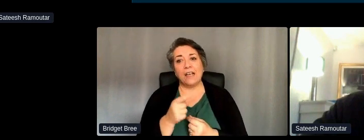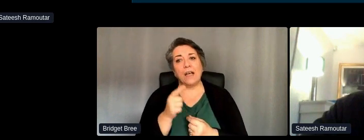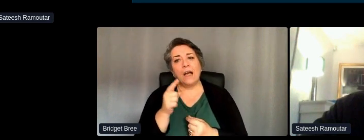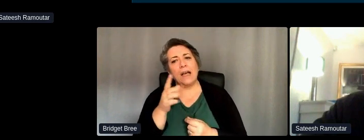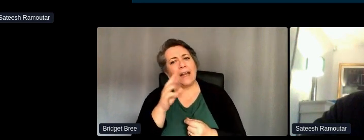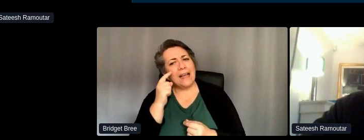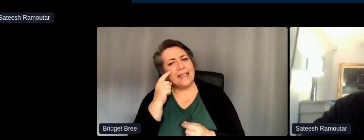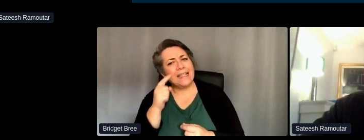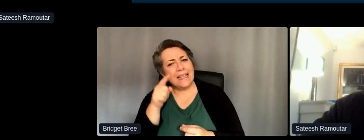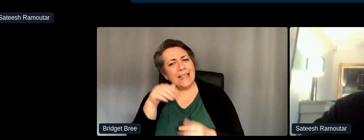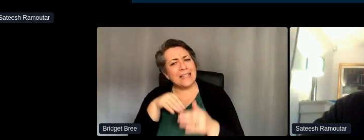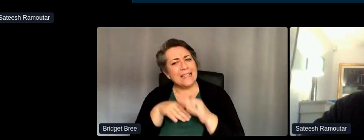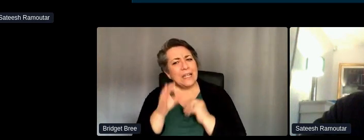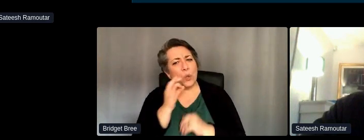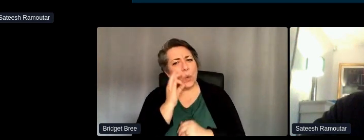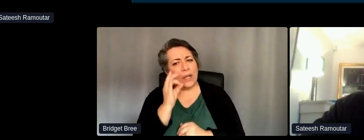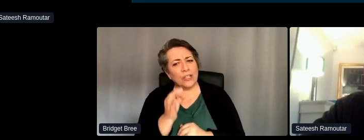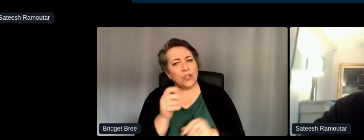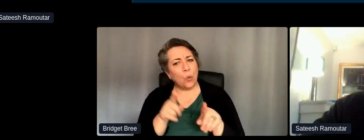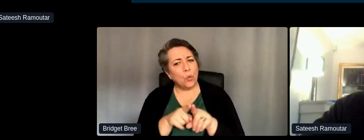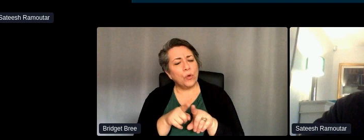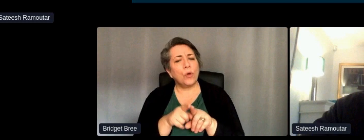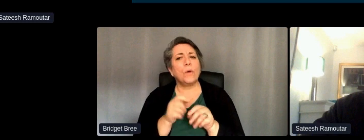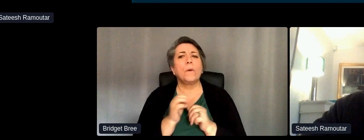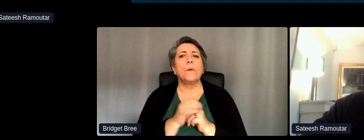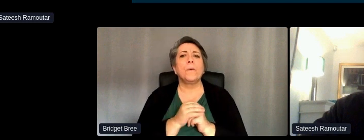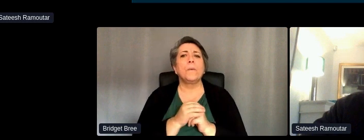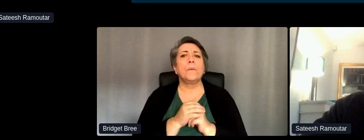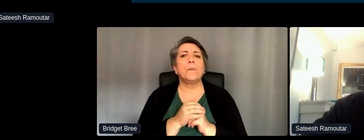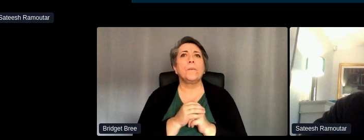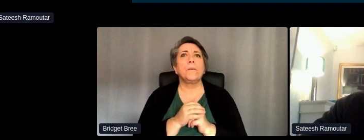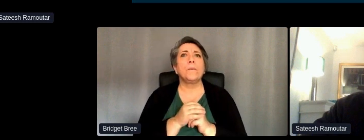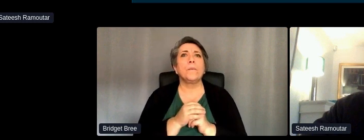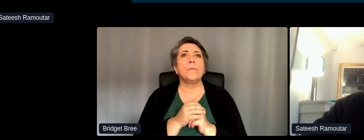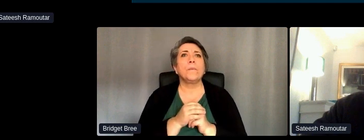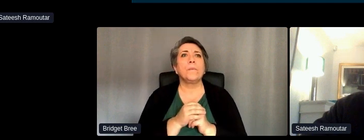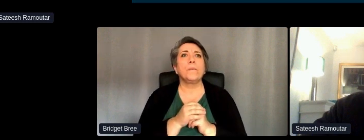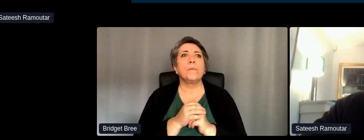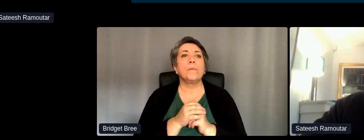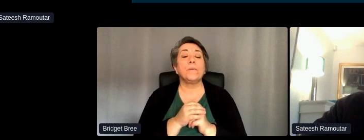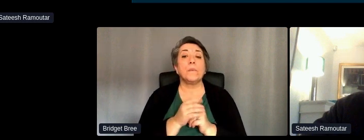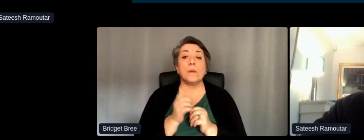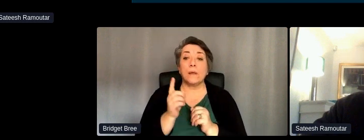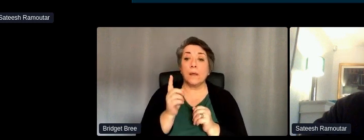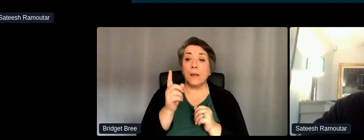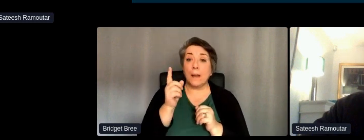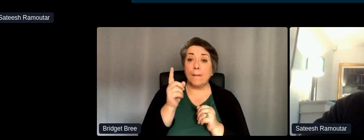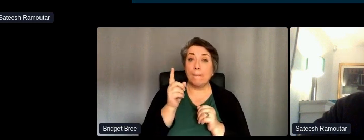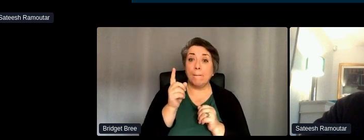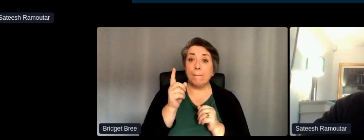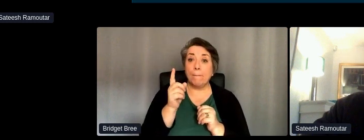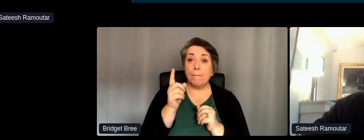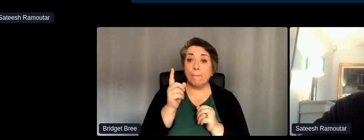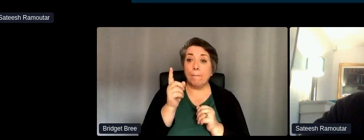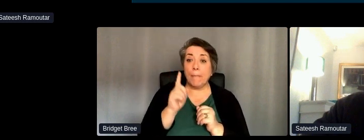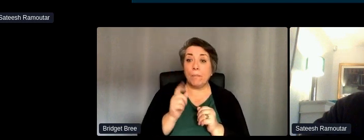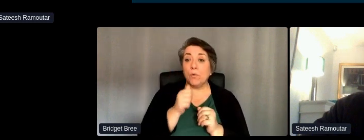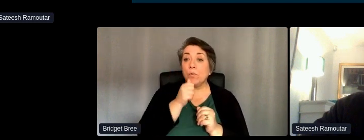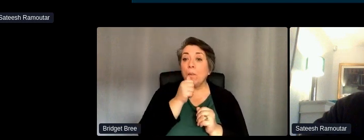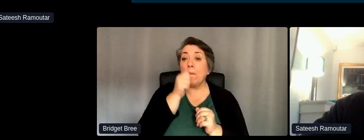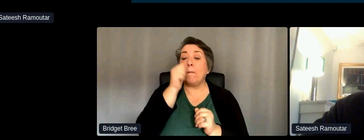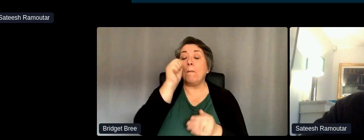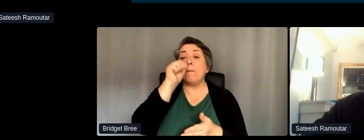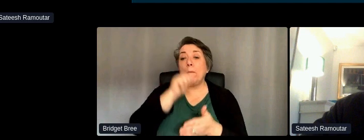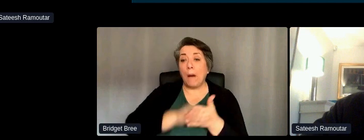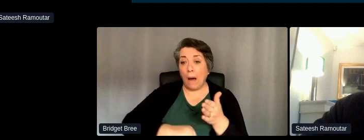bit earlier as well, that actually people buy these kind of devices to use the services, and we are